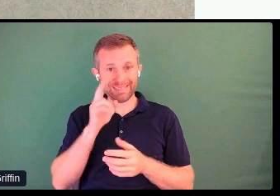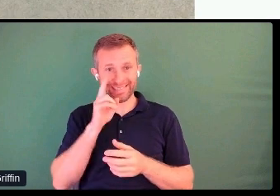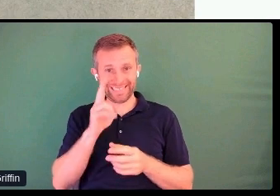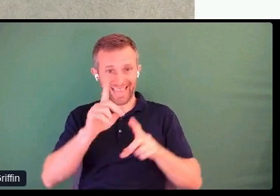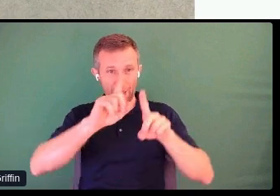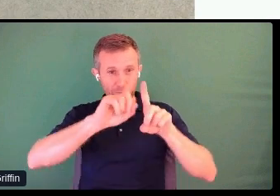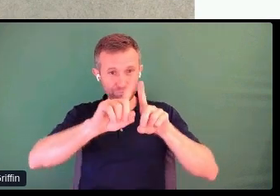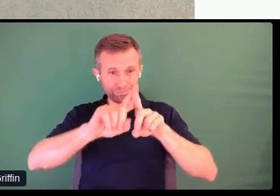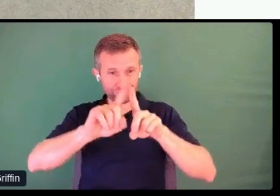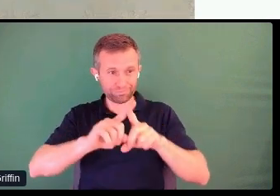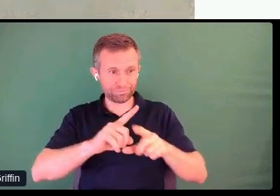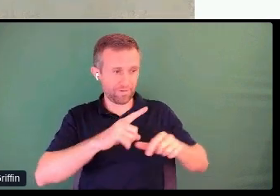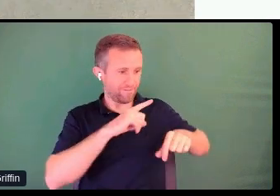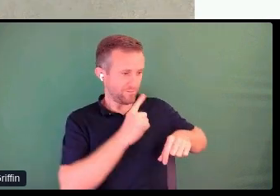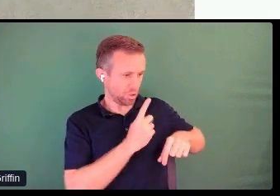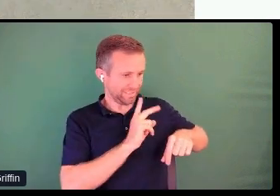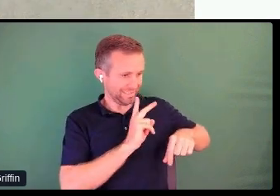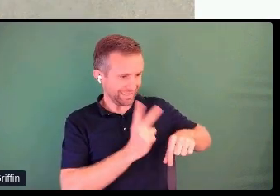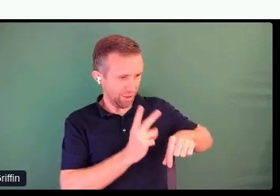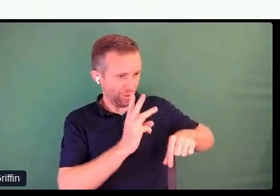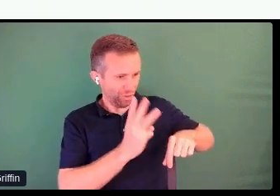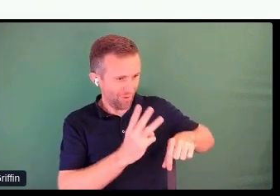image.